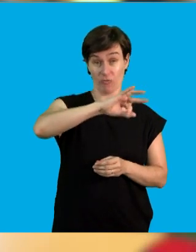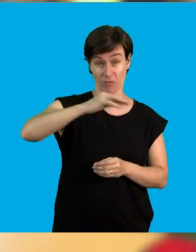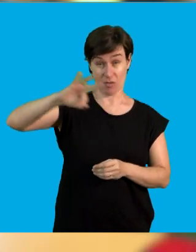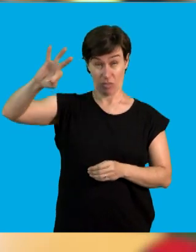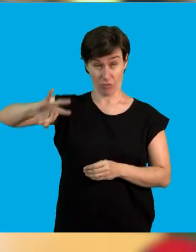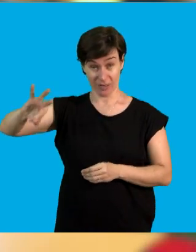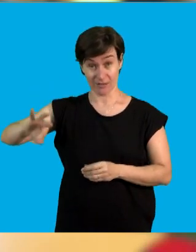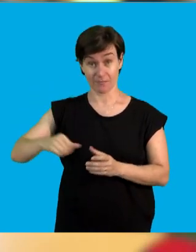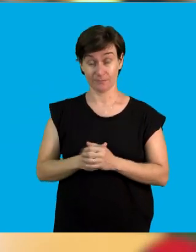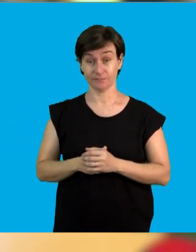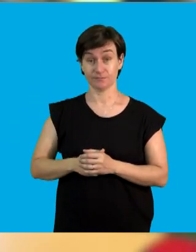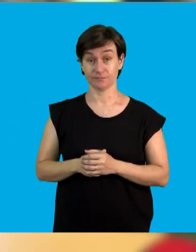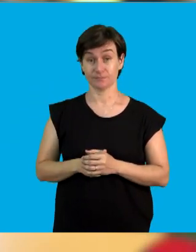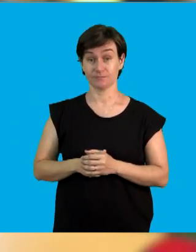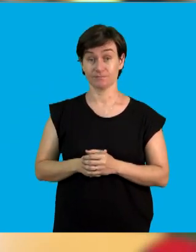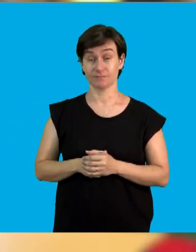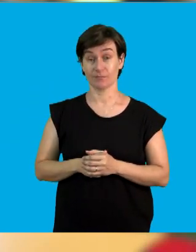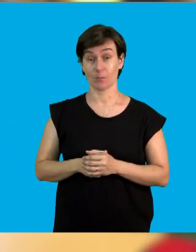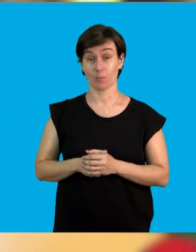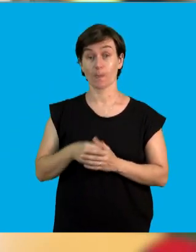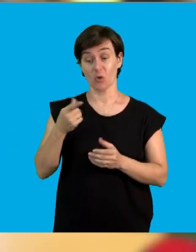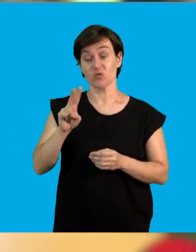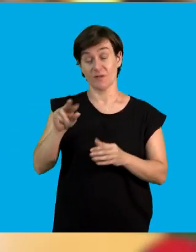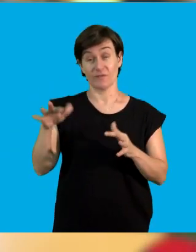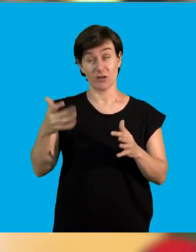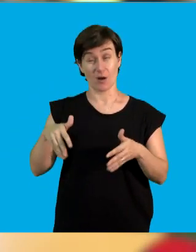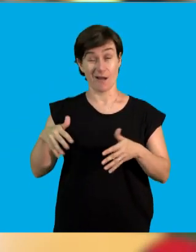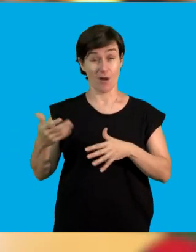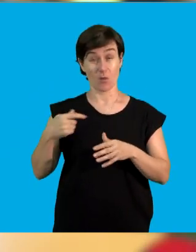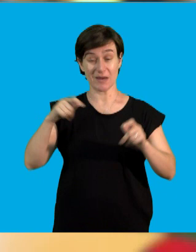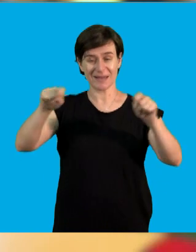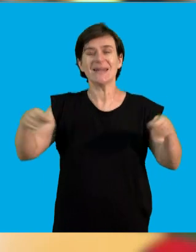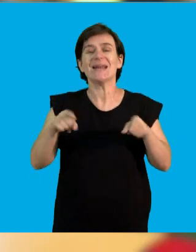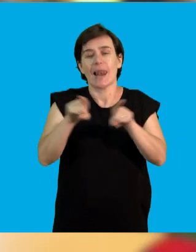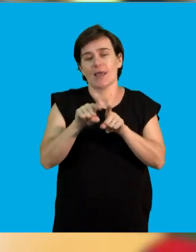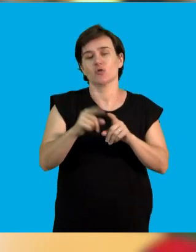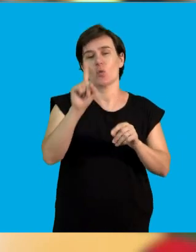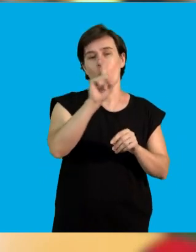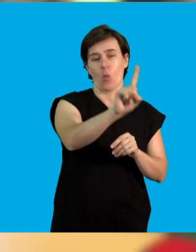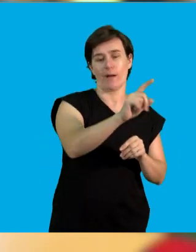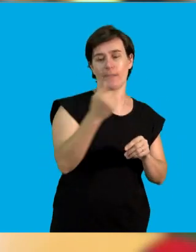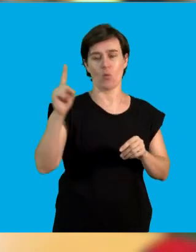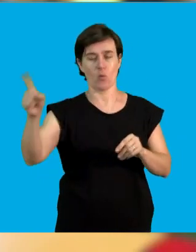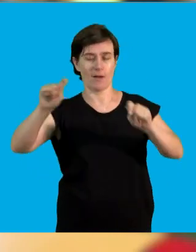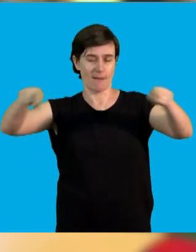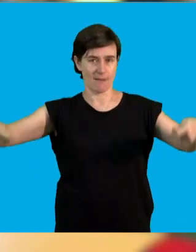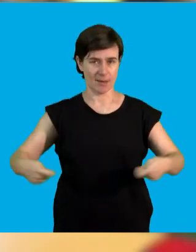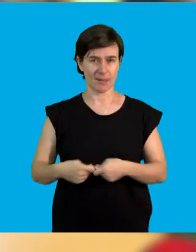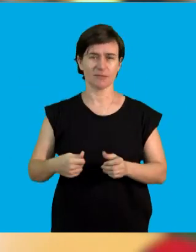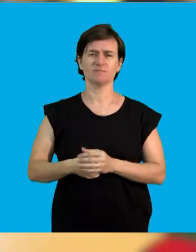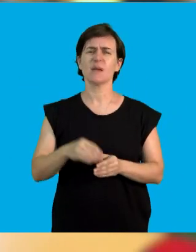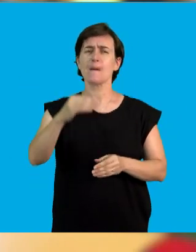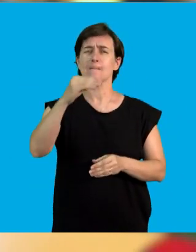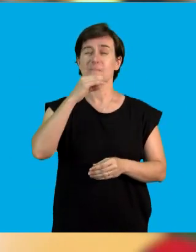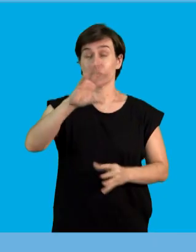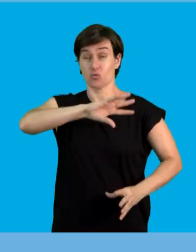circuit. So all of those 3 cells connected, they are going to be connected in such a way as if now we only have just one cell connected. So that